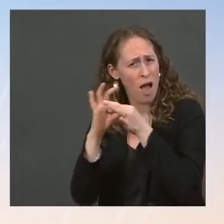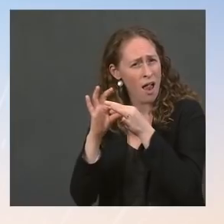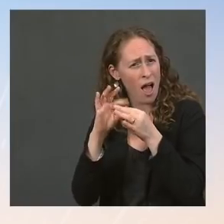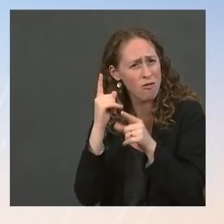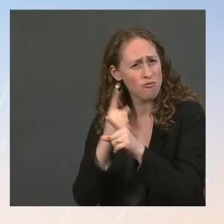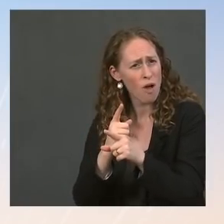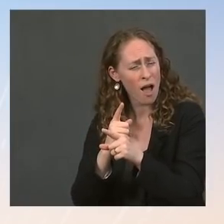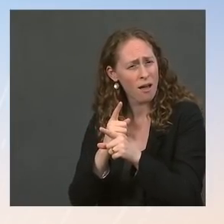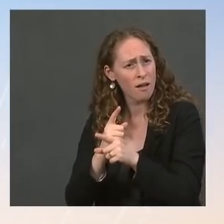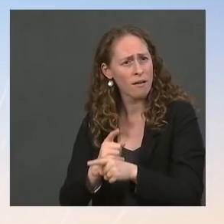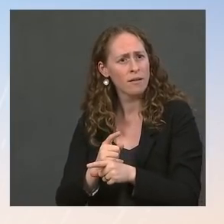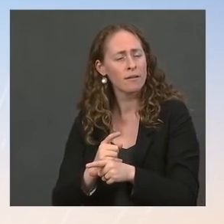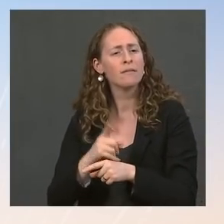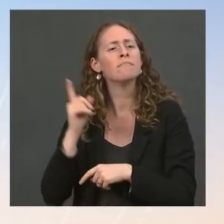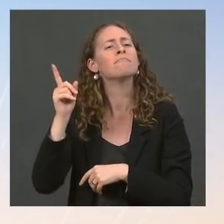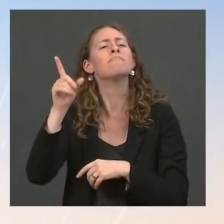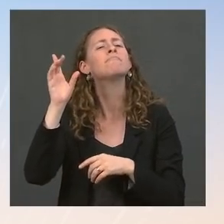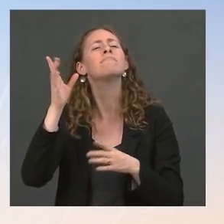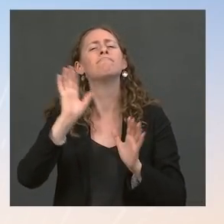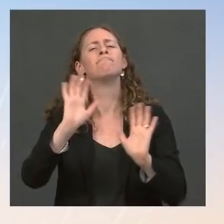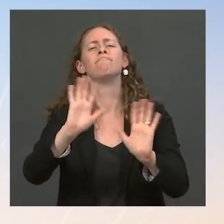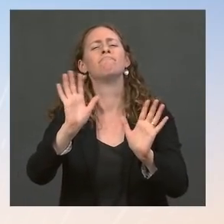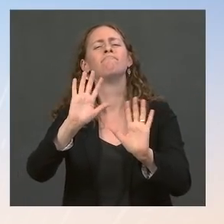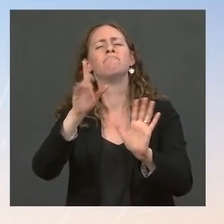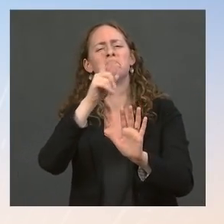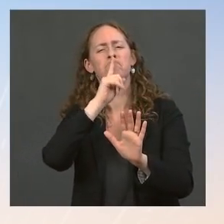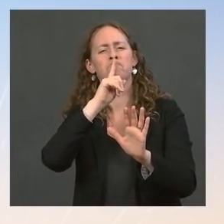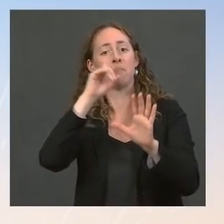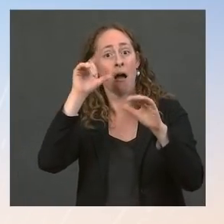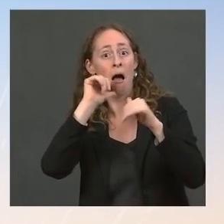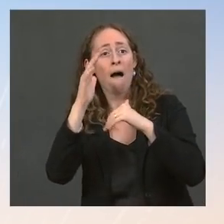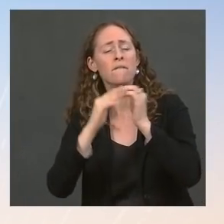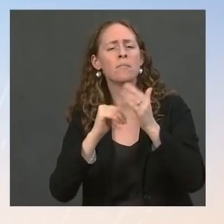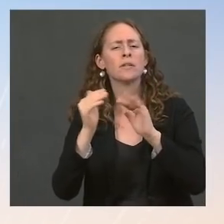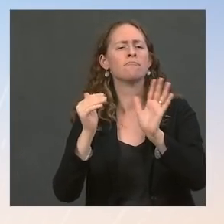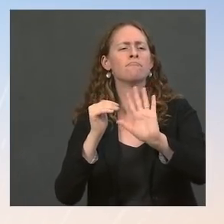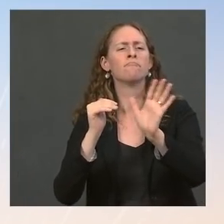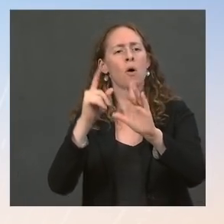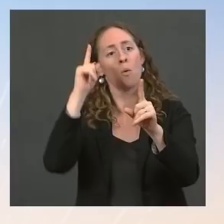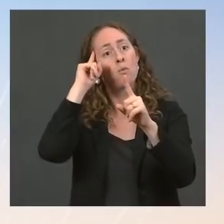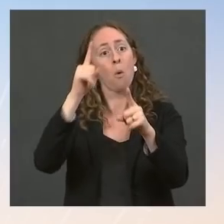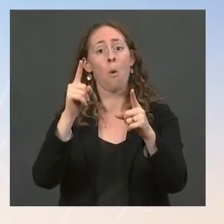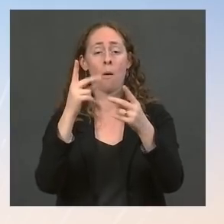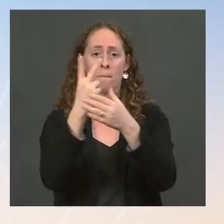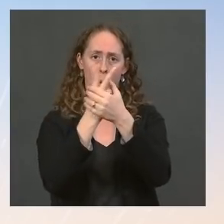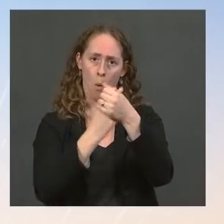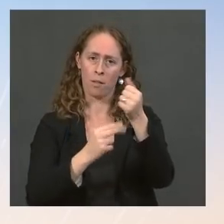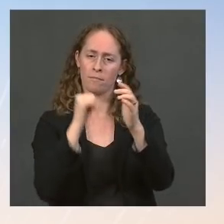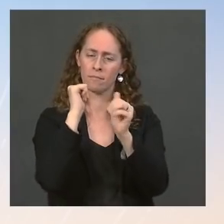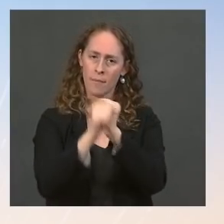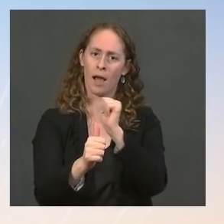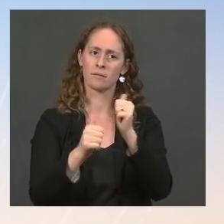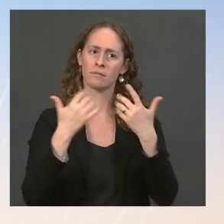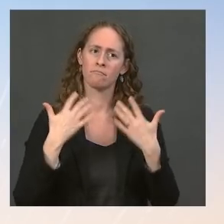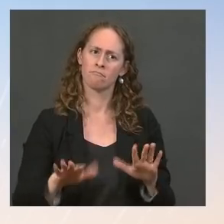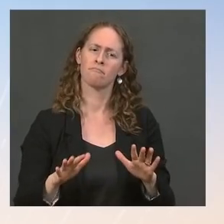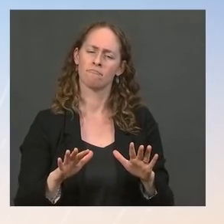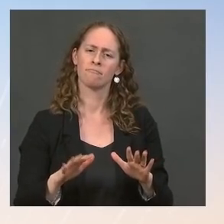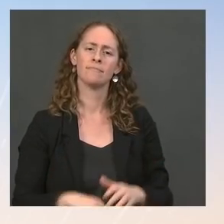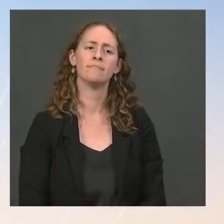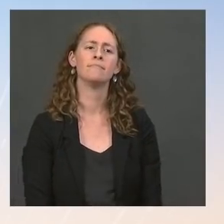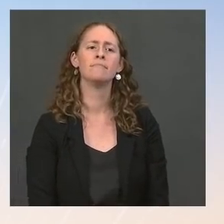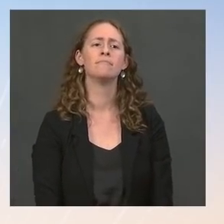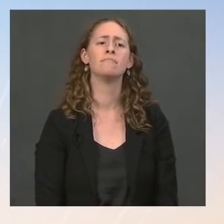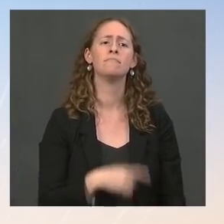president's uncomfortable with none of that. What the president's objective, though, is to get the pieces of legislation done. And while we appreciate the congresswoman's